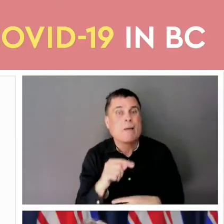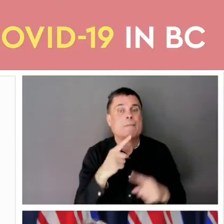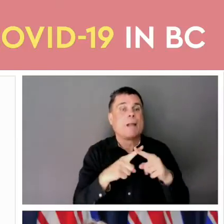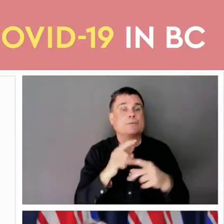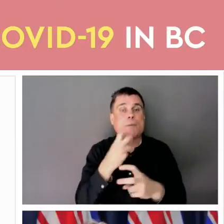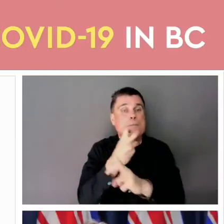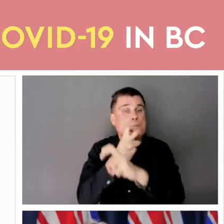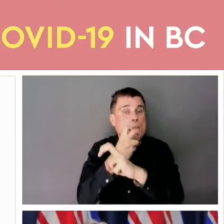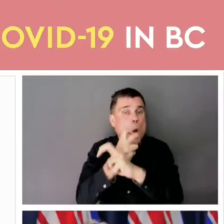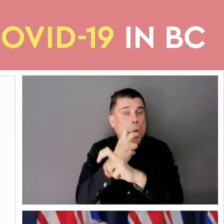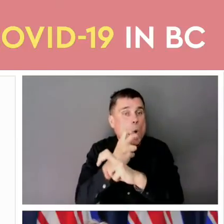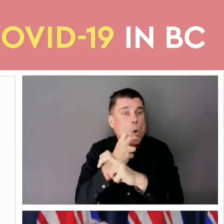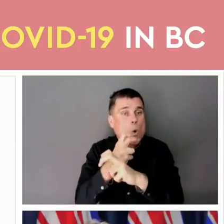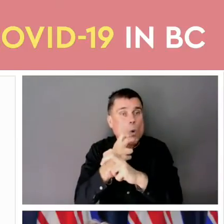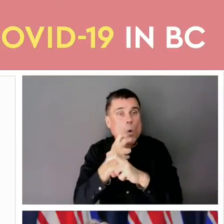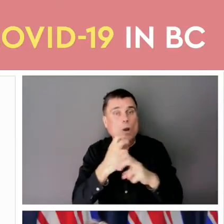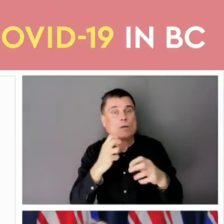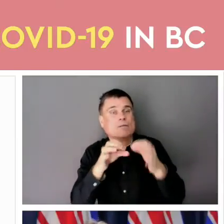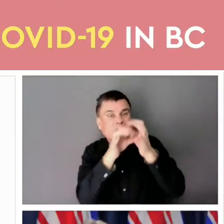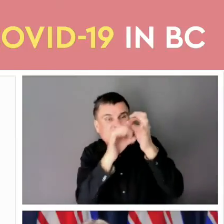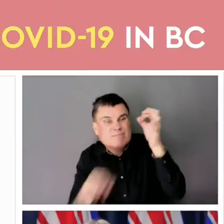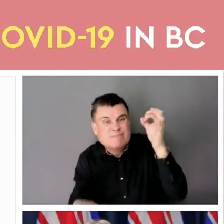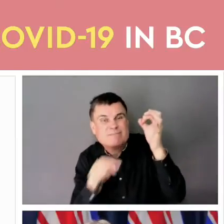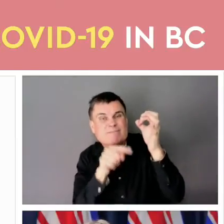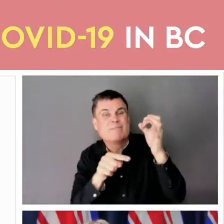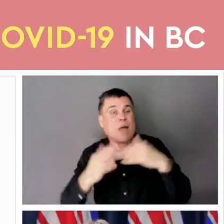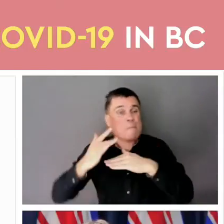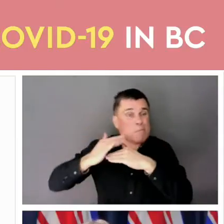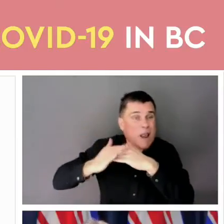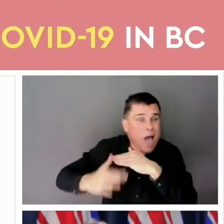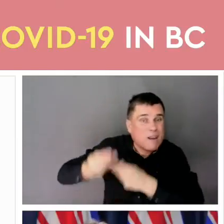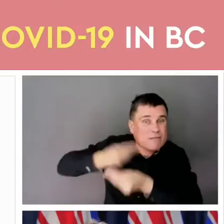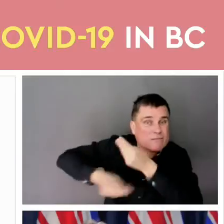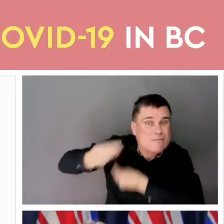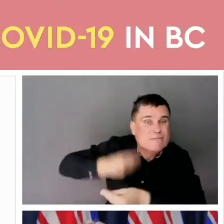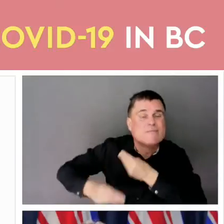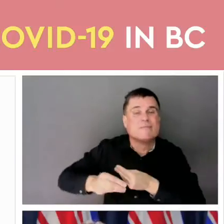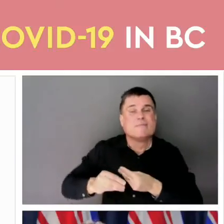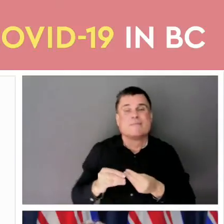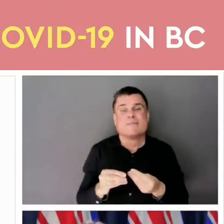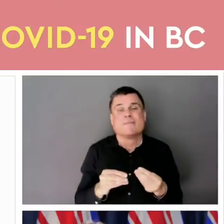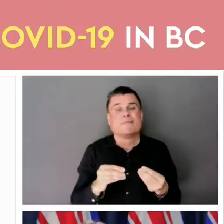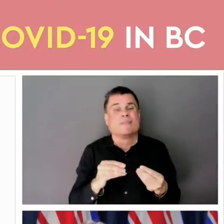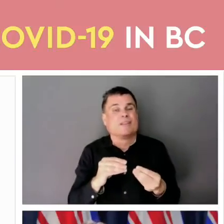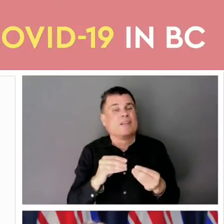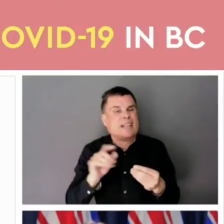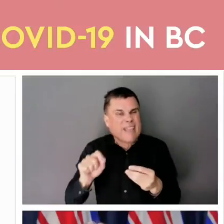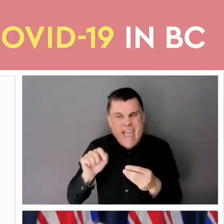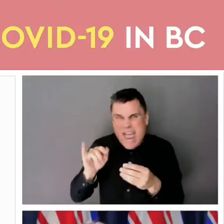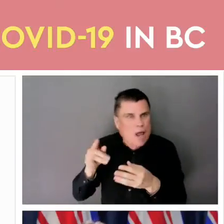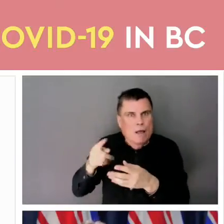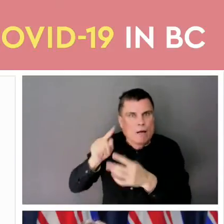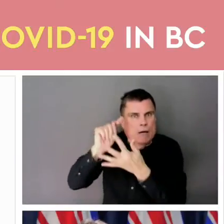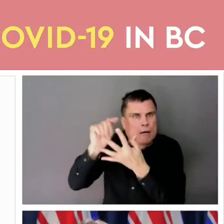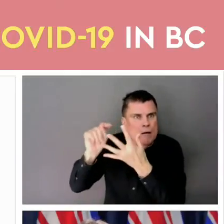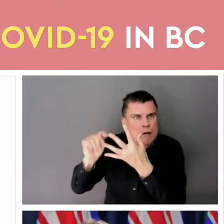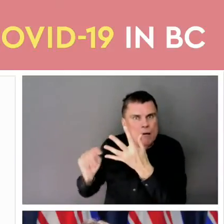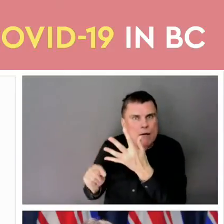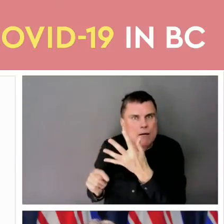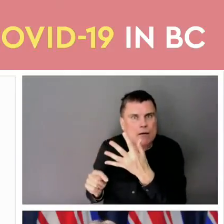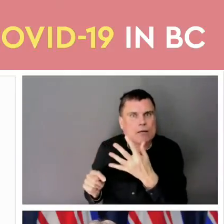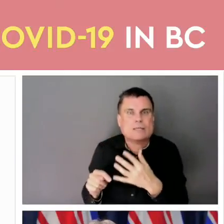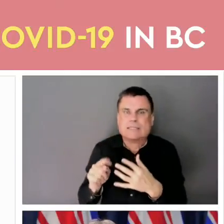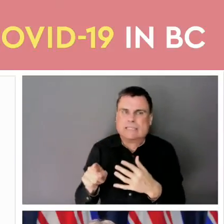have received bone marrow transplantation or at any stage of treatment for those conditions, people who are